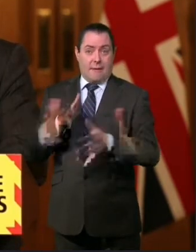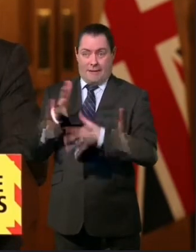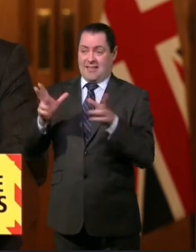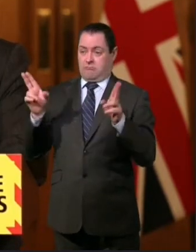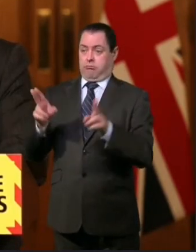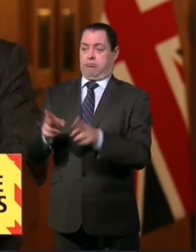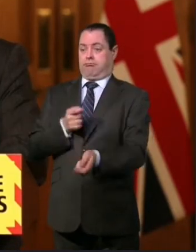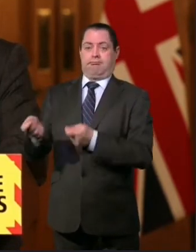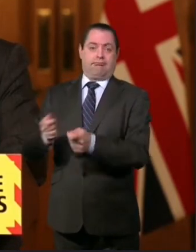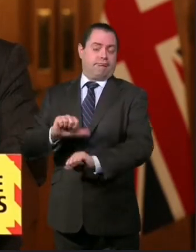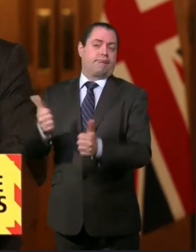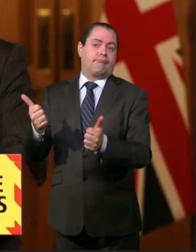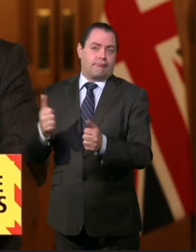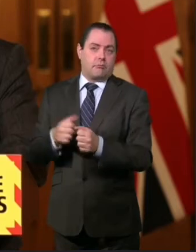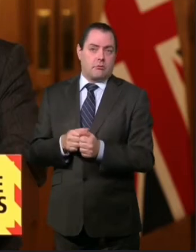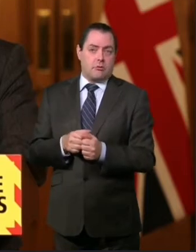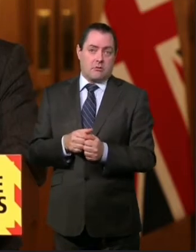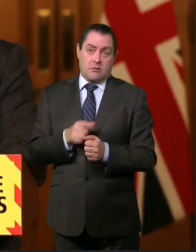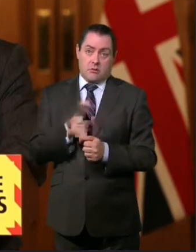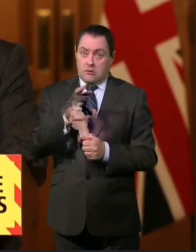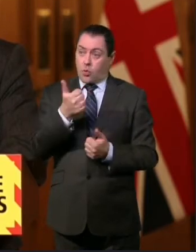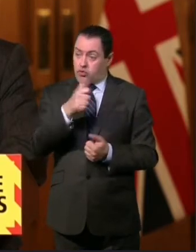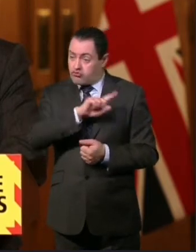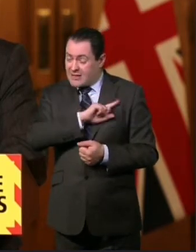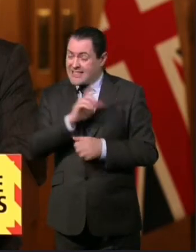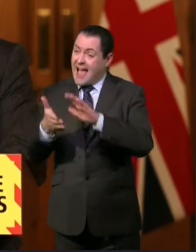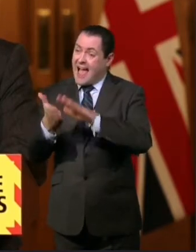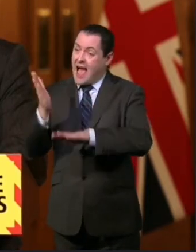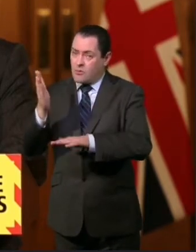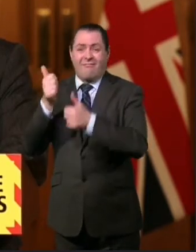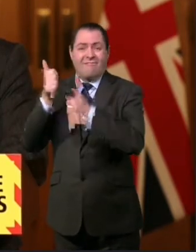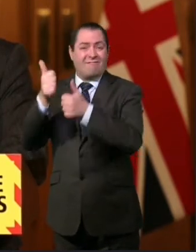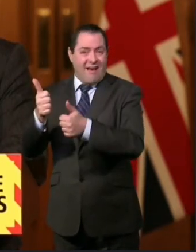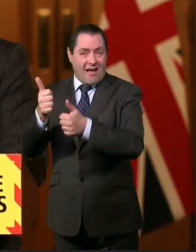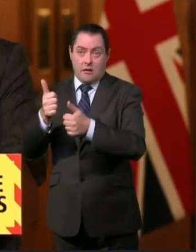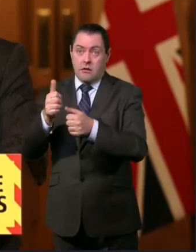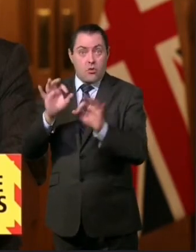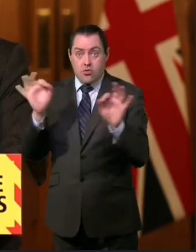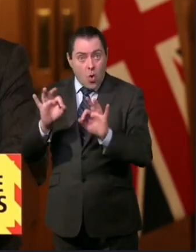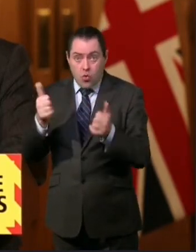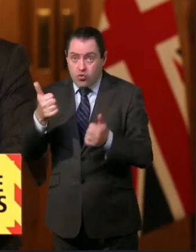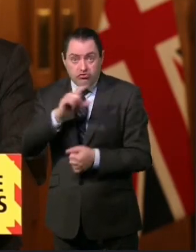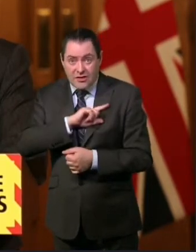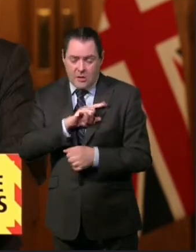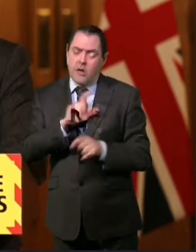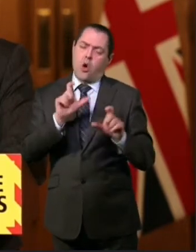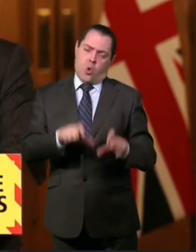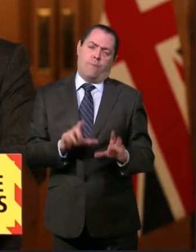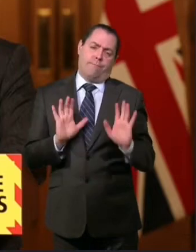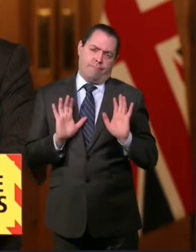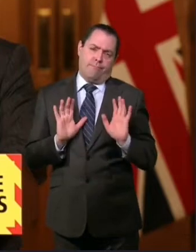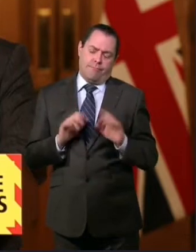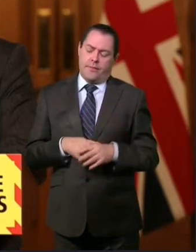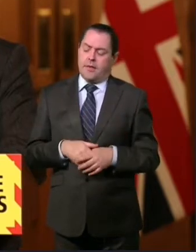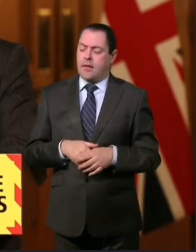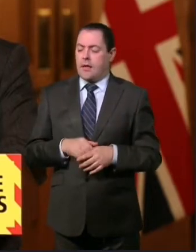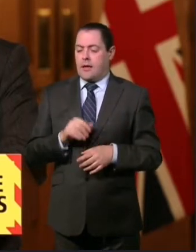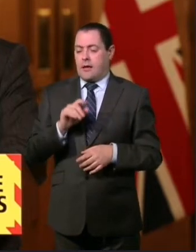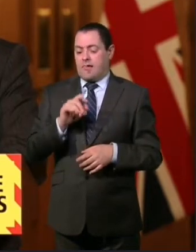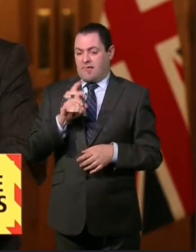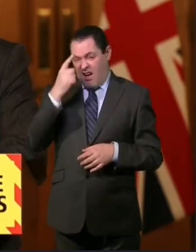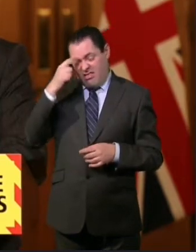reason for not staying at home. Protect the NHS and save lives. I think the people of this country really understand that. All the evidence is that